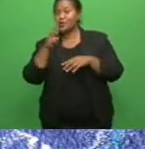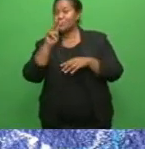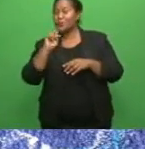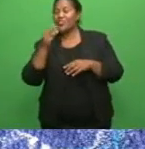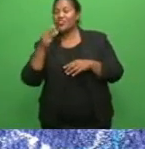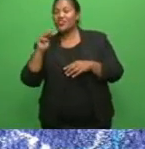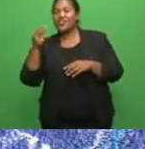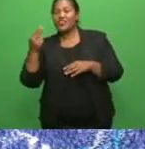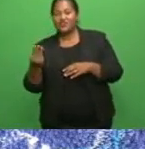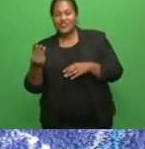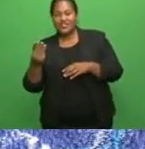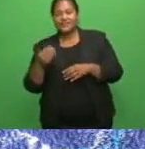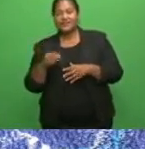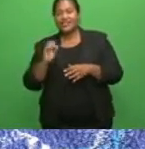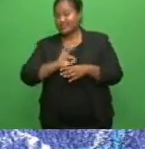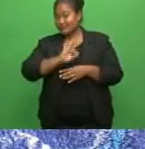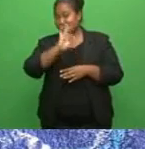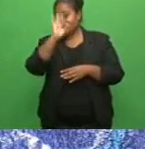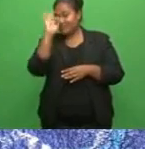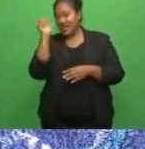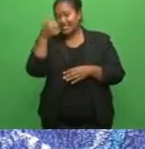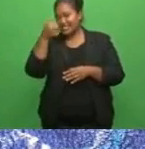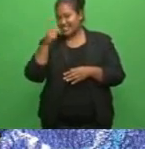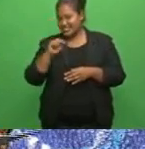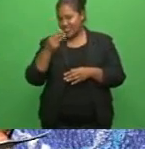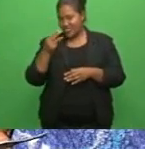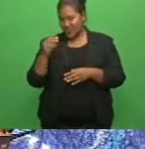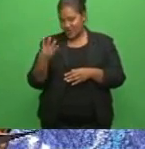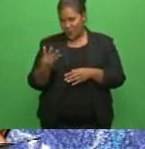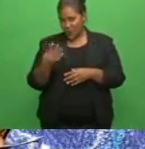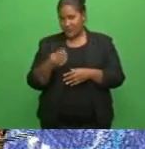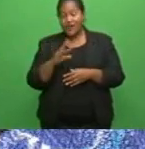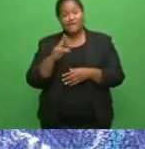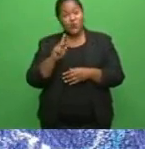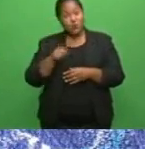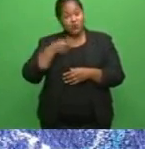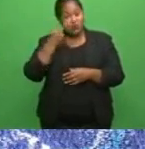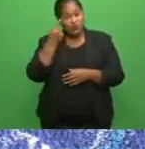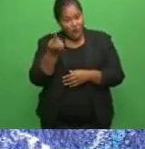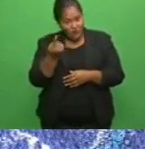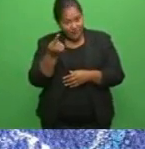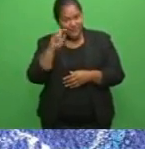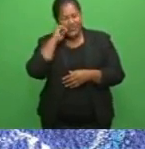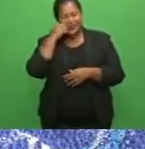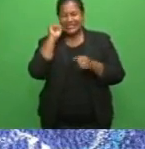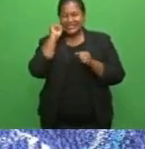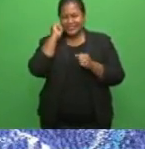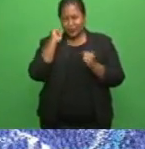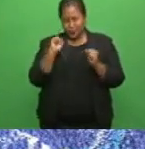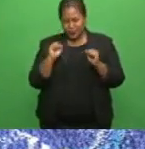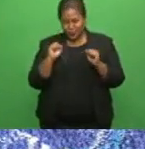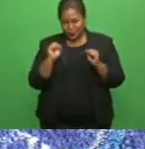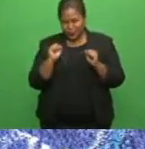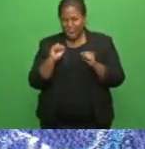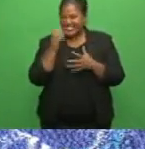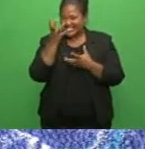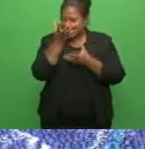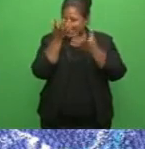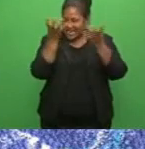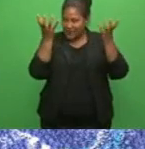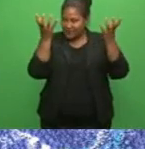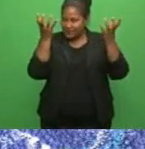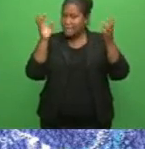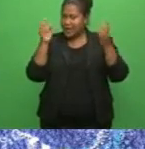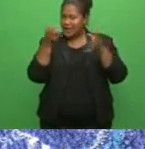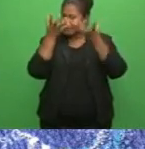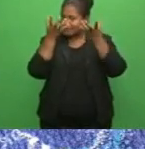2:33 a.m. Sunrise at 6:34. For tomorrow, it will be cool and partly cloudy, but clouds will